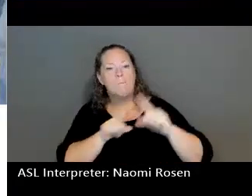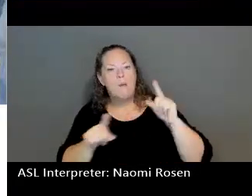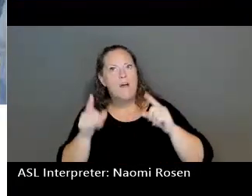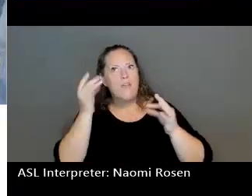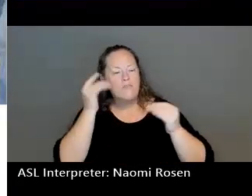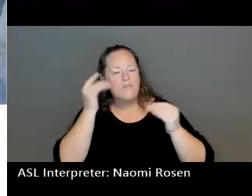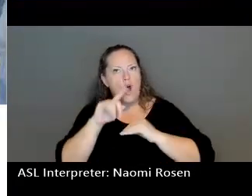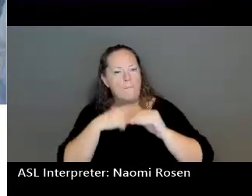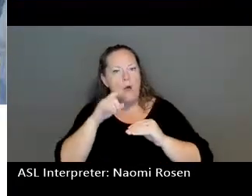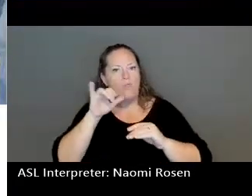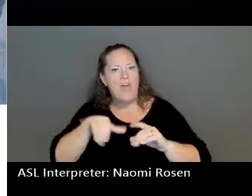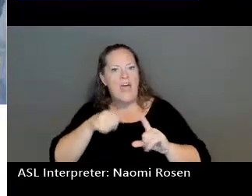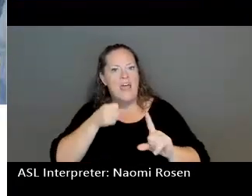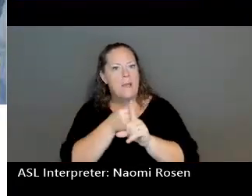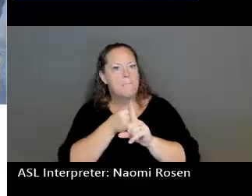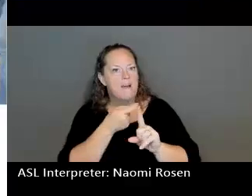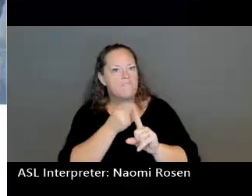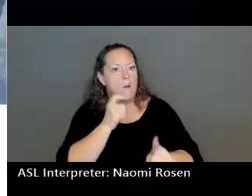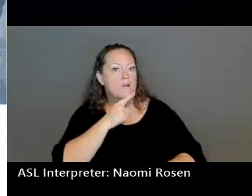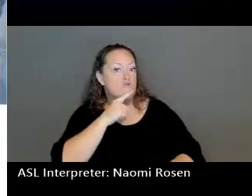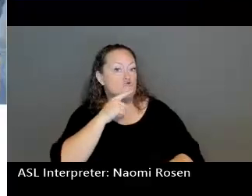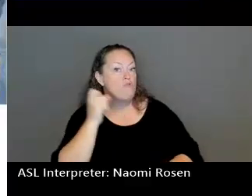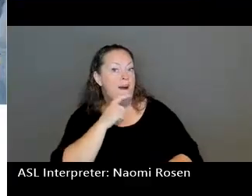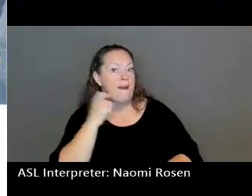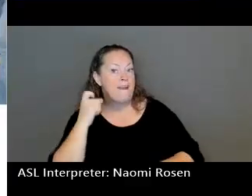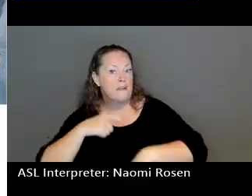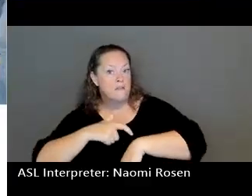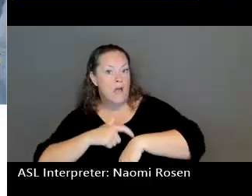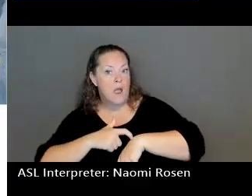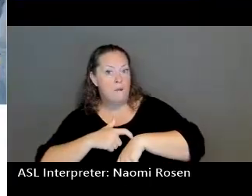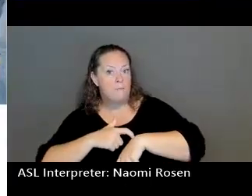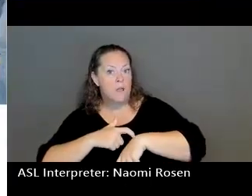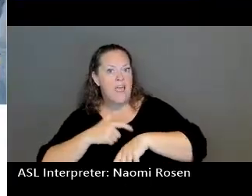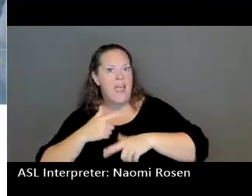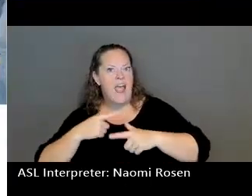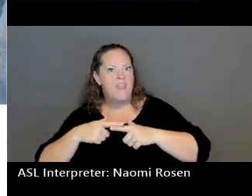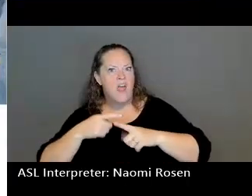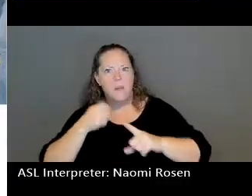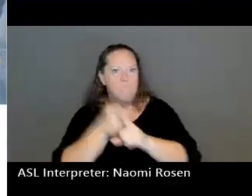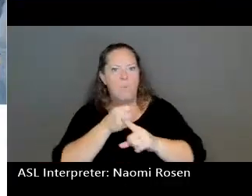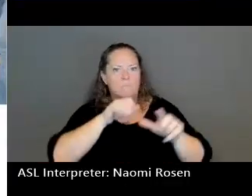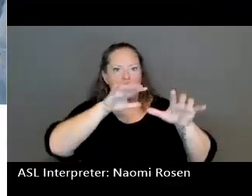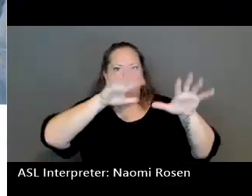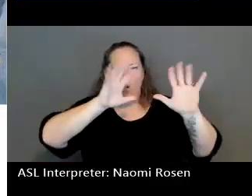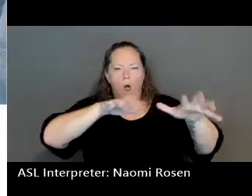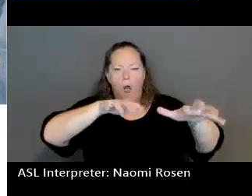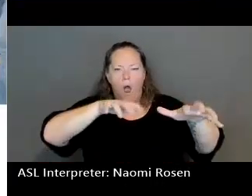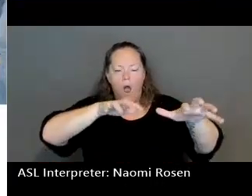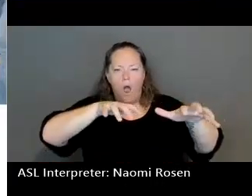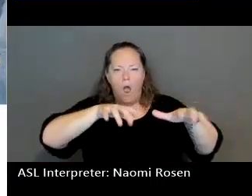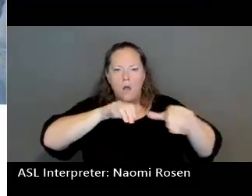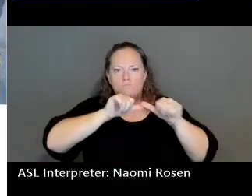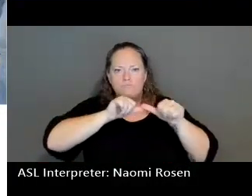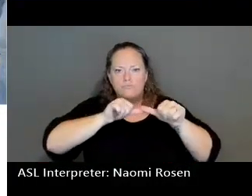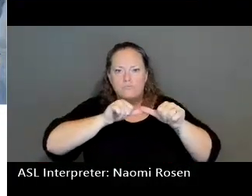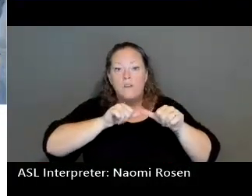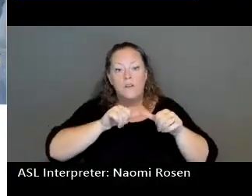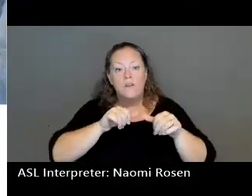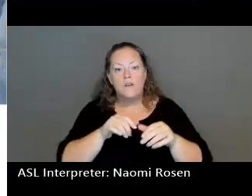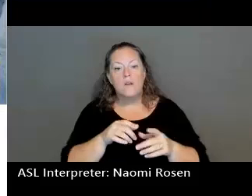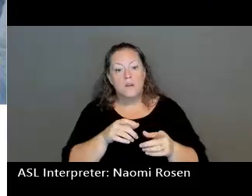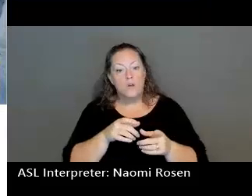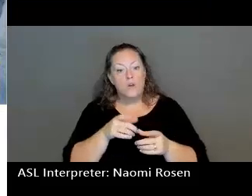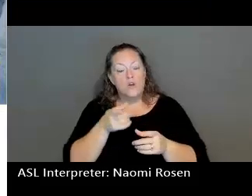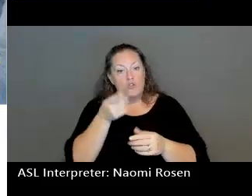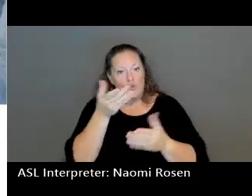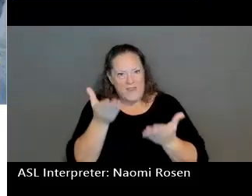periods followed by intense rains to choose their practices and further evaluate them. And